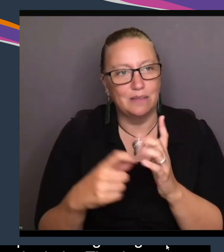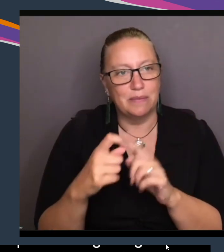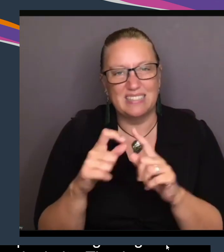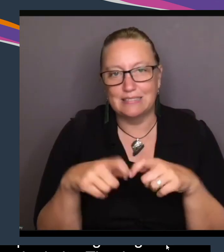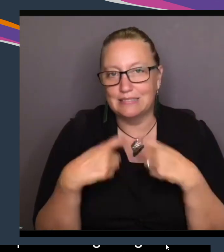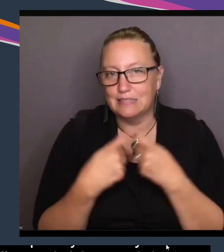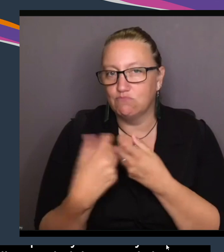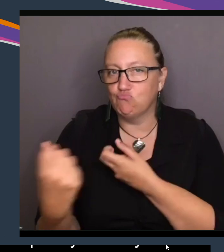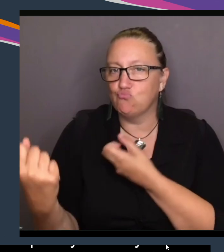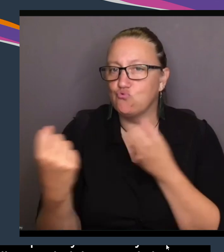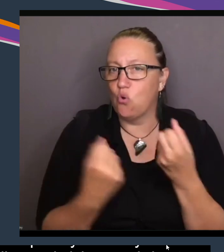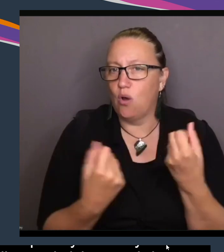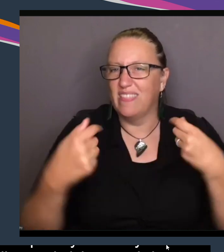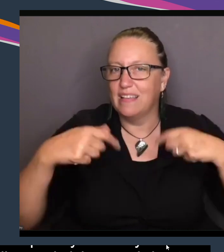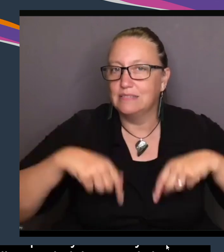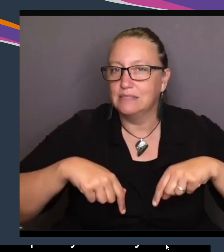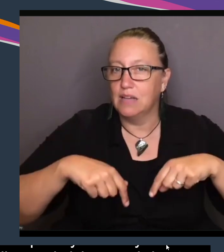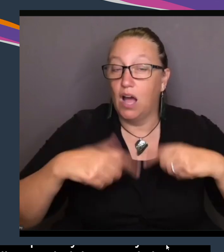hybrid online and